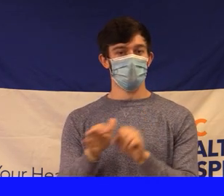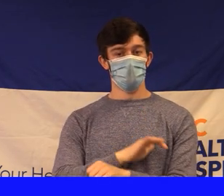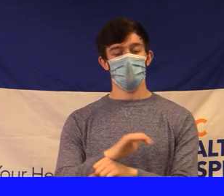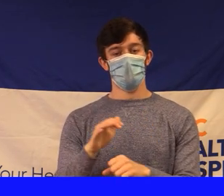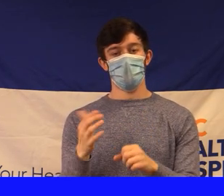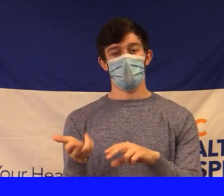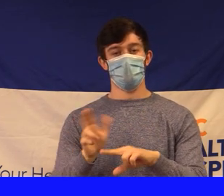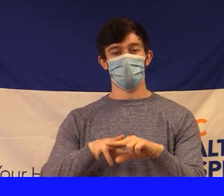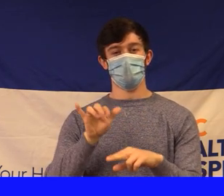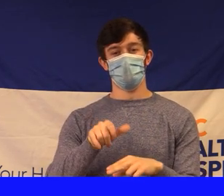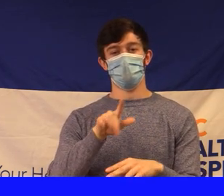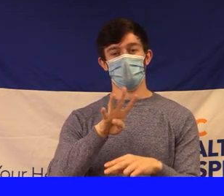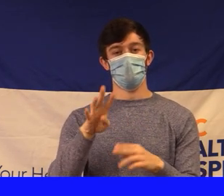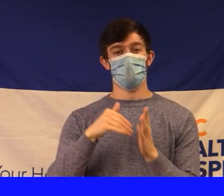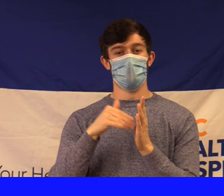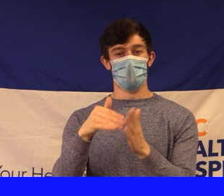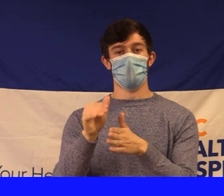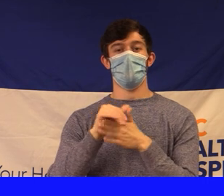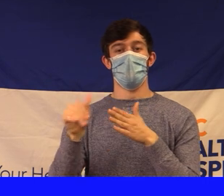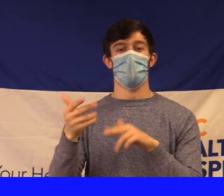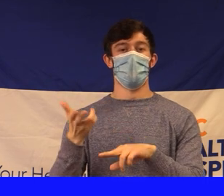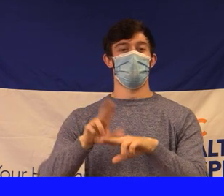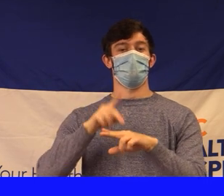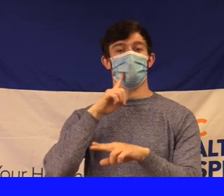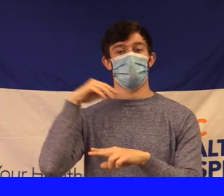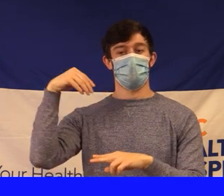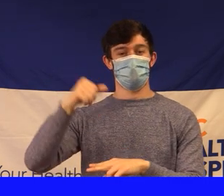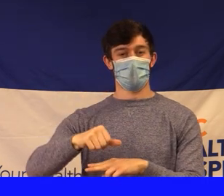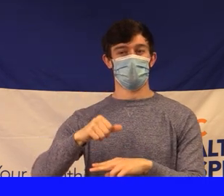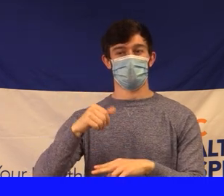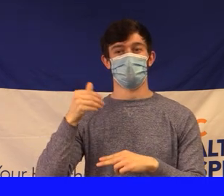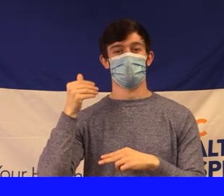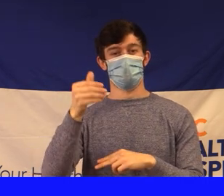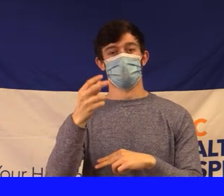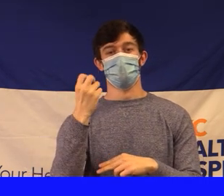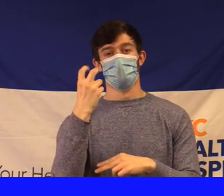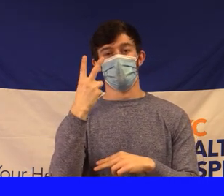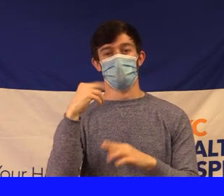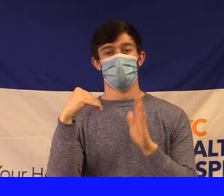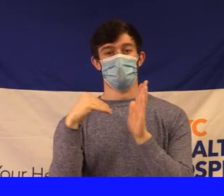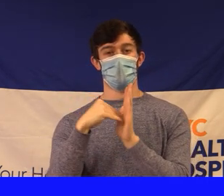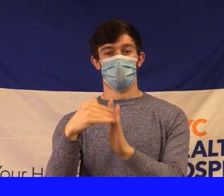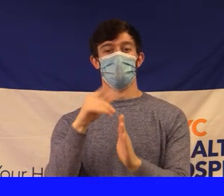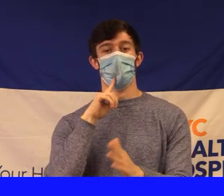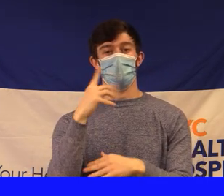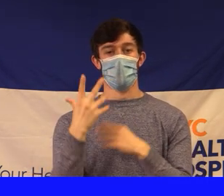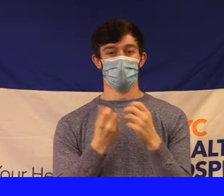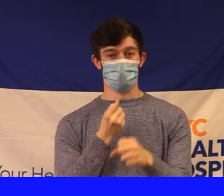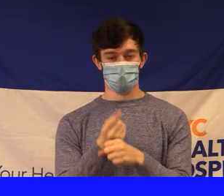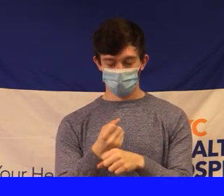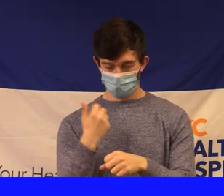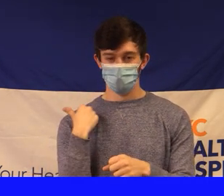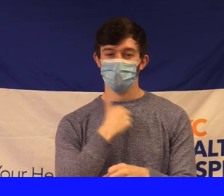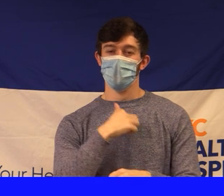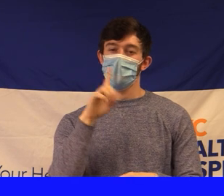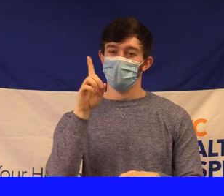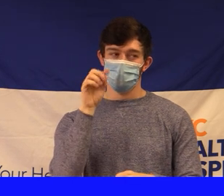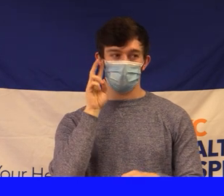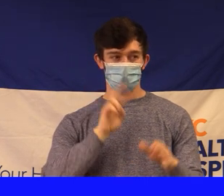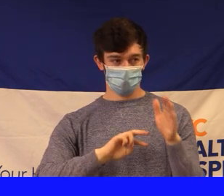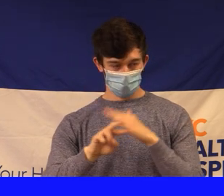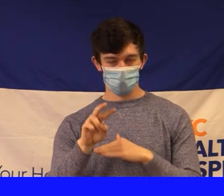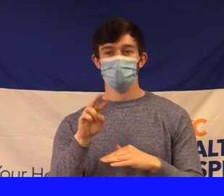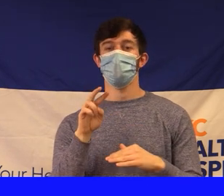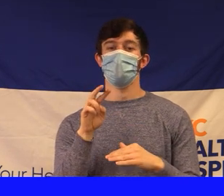to exceed. It's a $24 million increase in expenses over the projected $12 million for the 5 years. We still do project